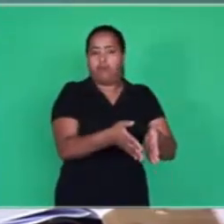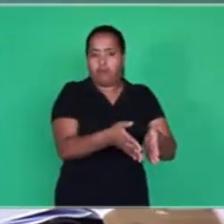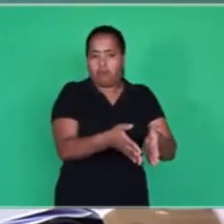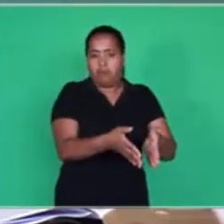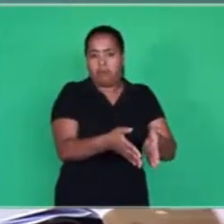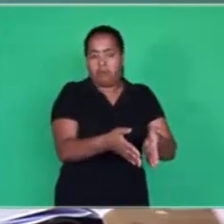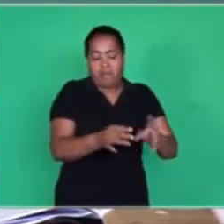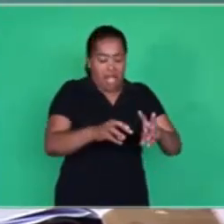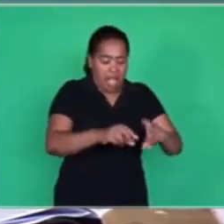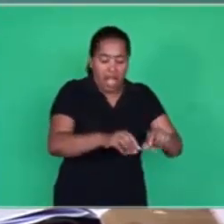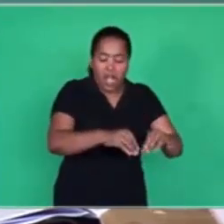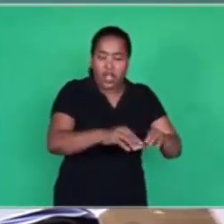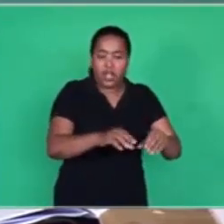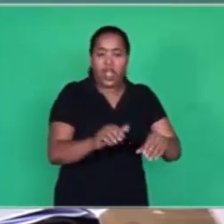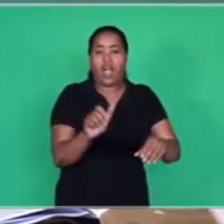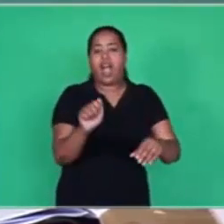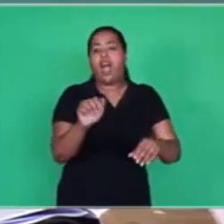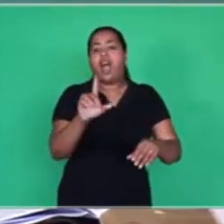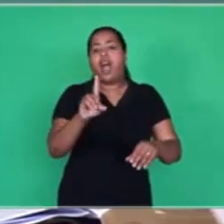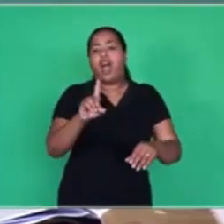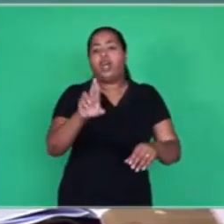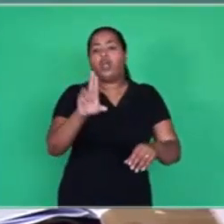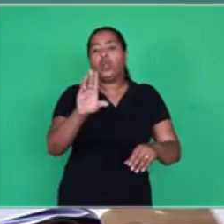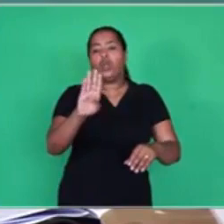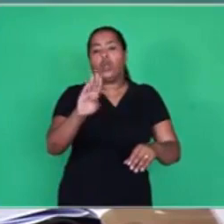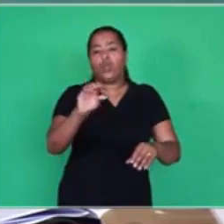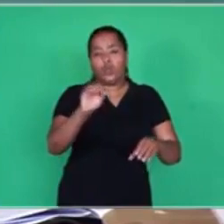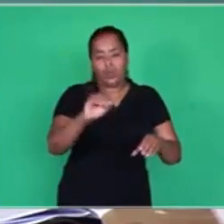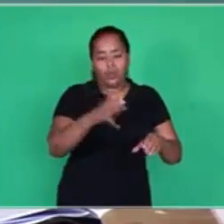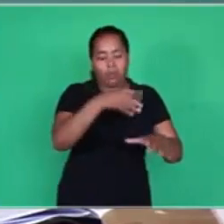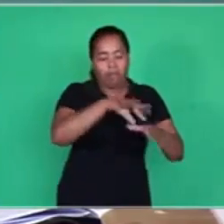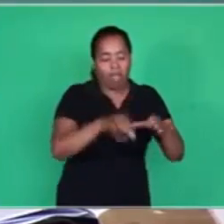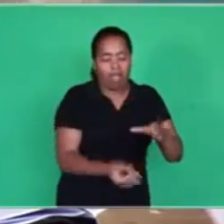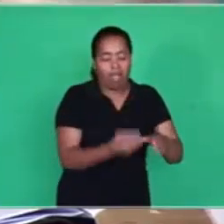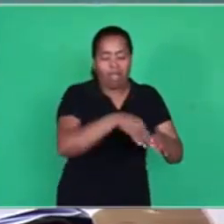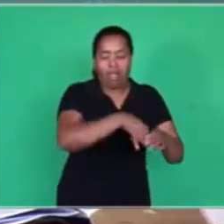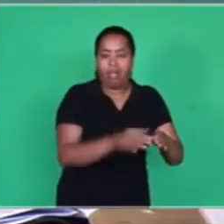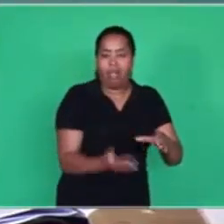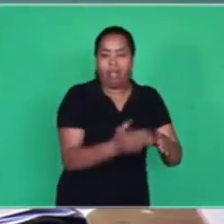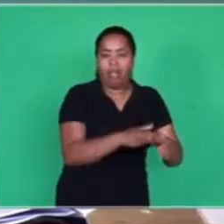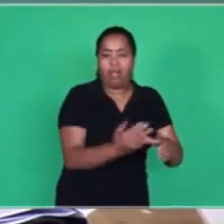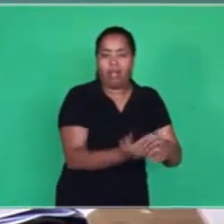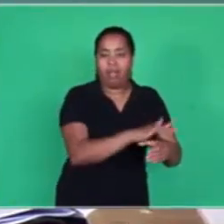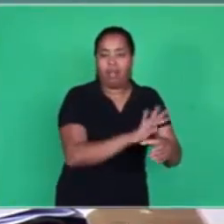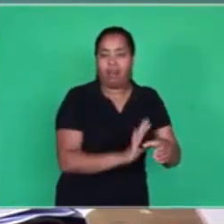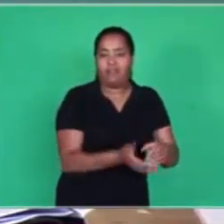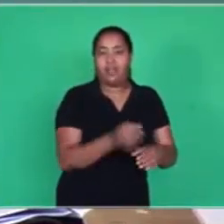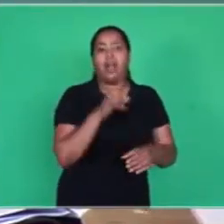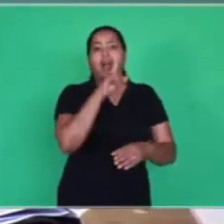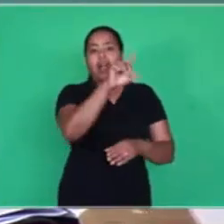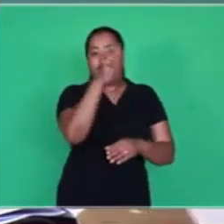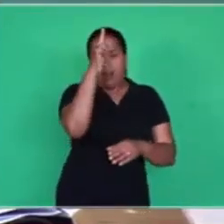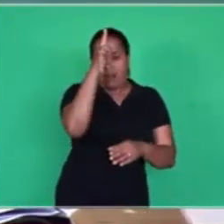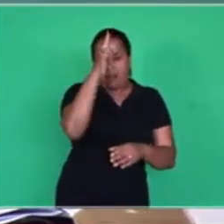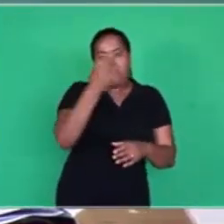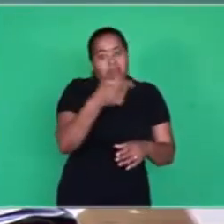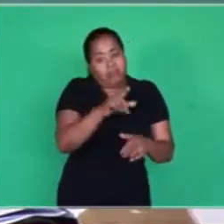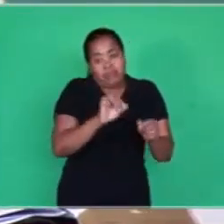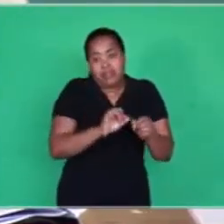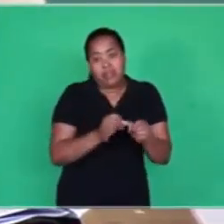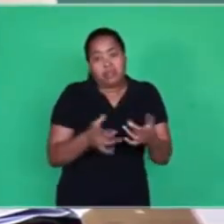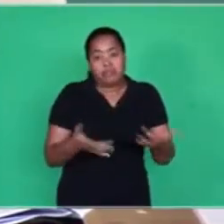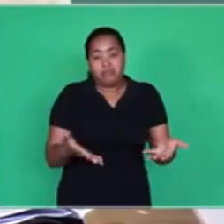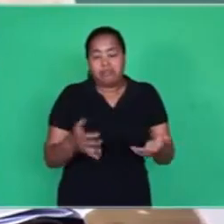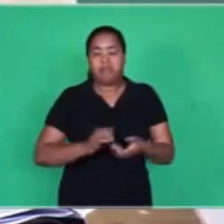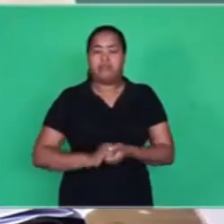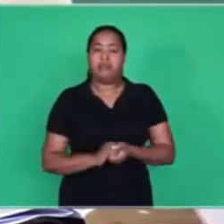The judgment will be over all the mounts and mountains, so that you and everyone will see who